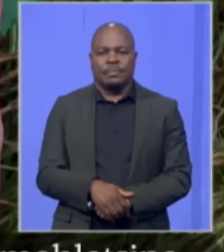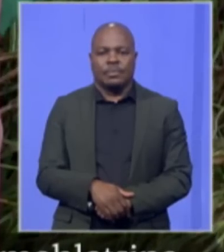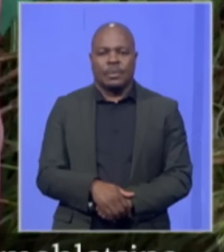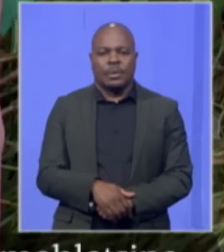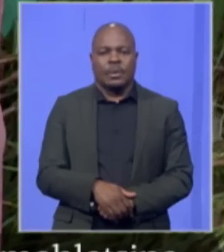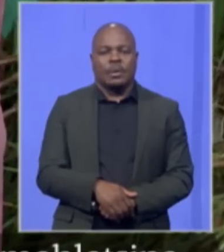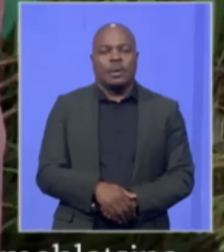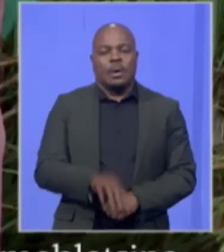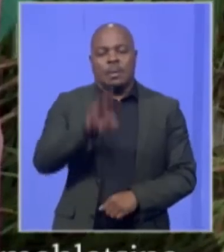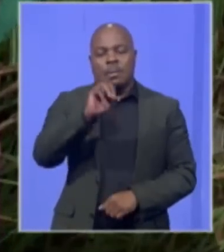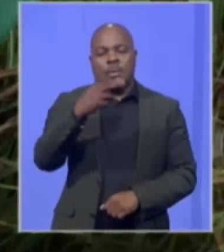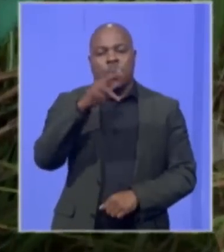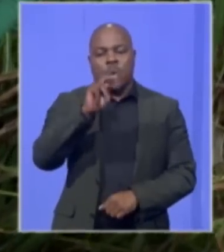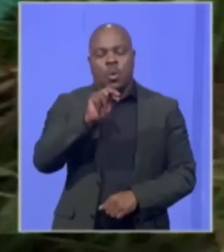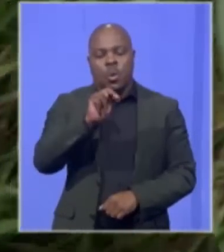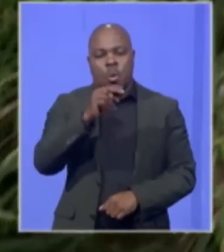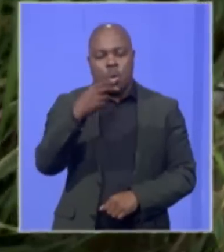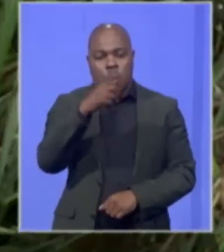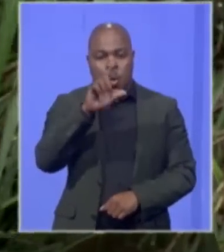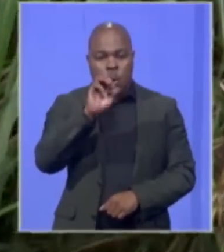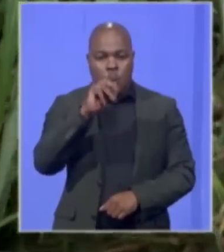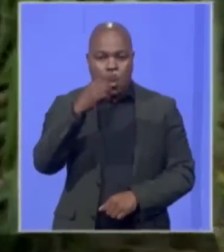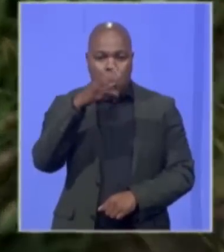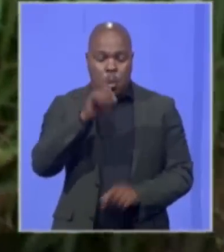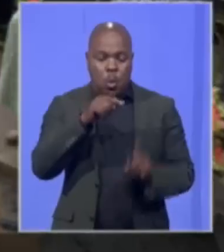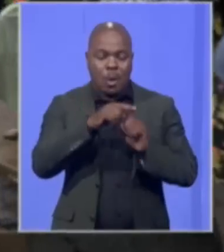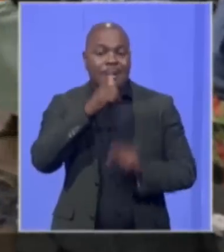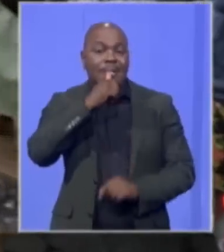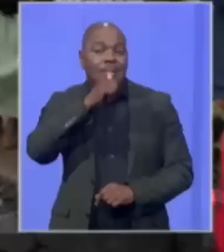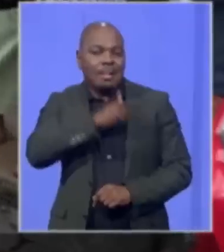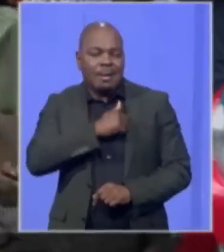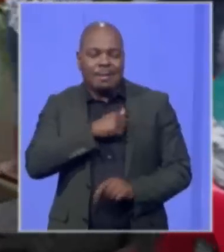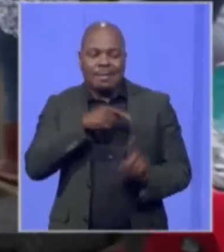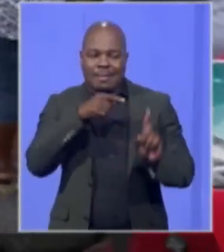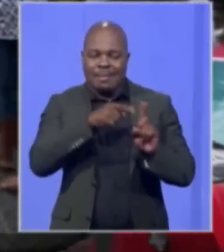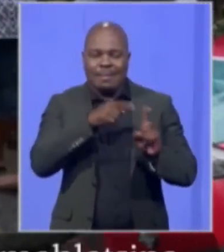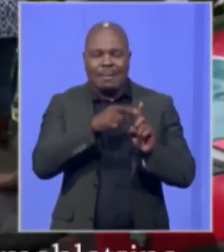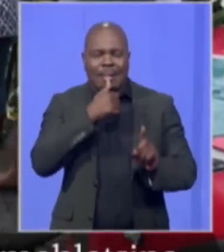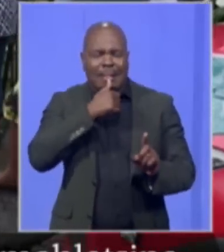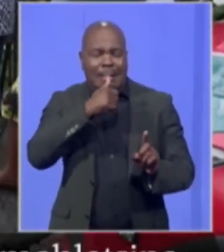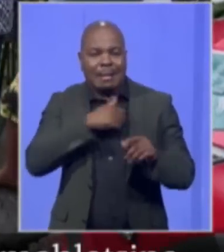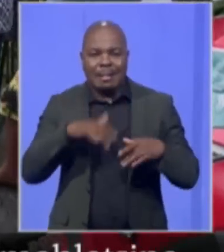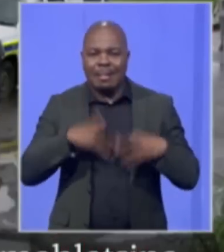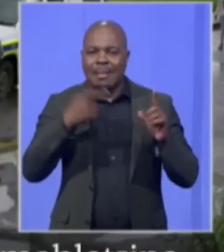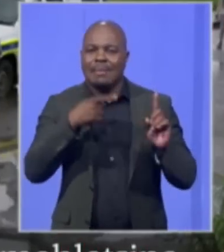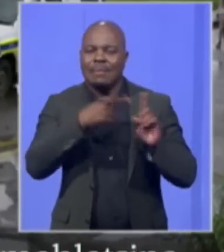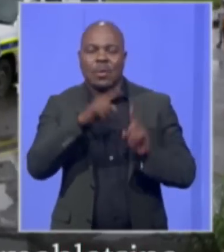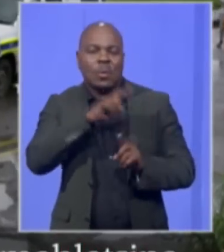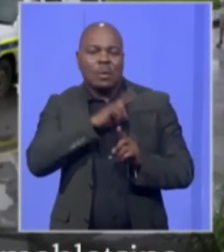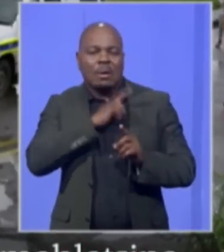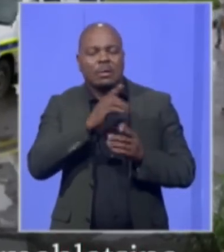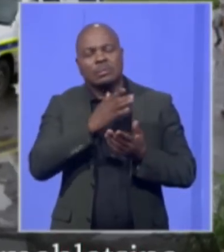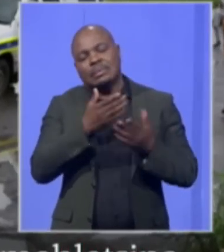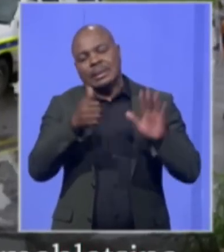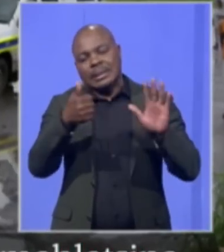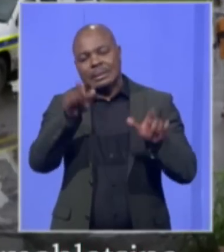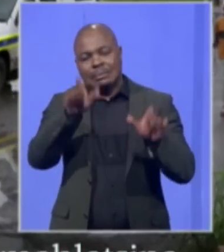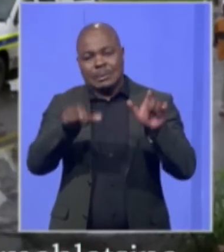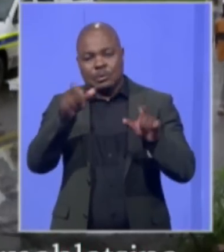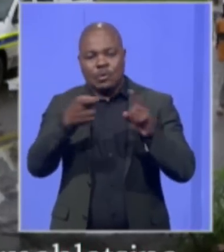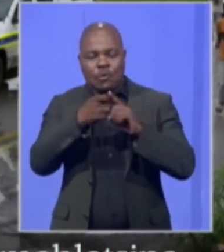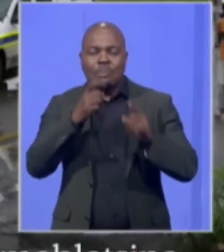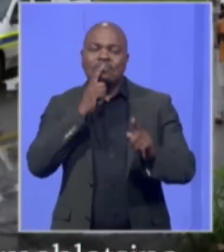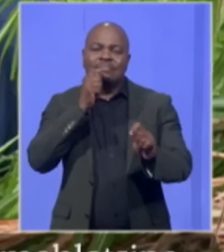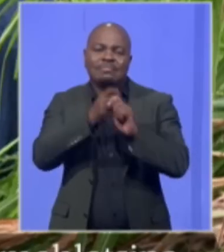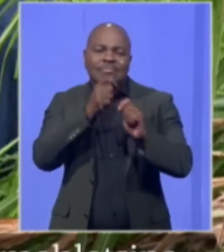Ntombi khona Mhlongo ke e mong wa batho ba phonyuhileng lefu ka sobalanala nakong eo baahi ba tseletseng ba